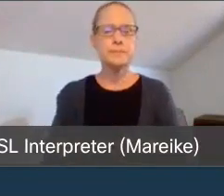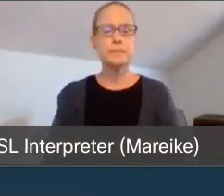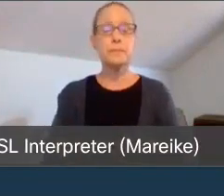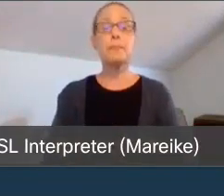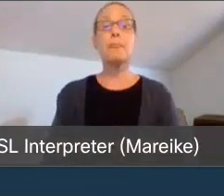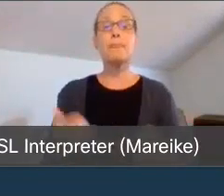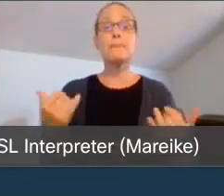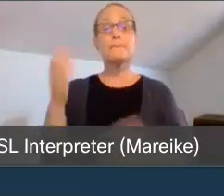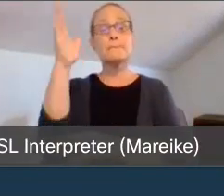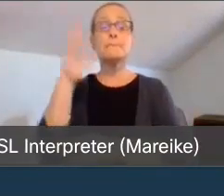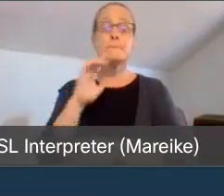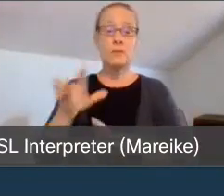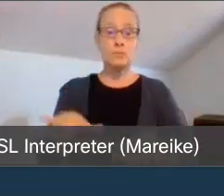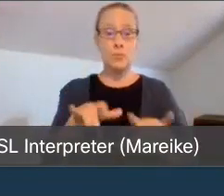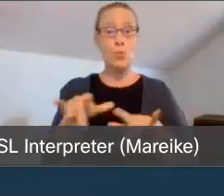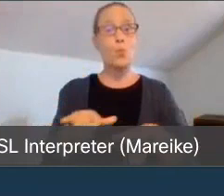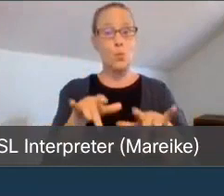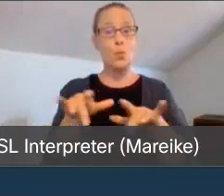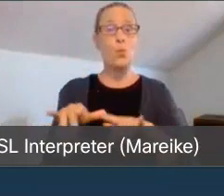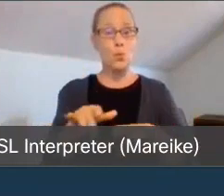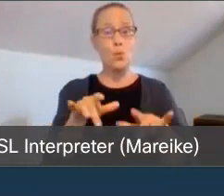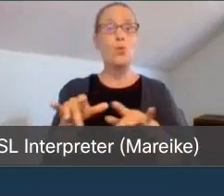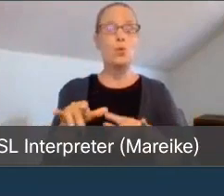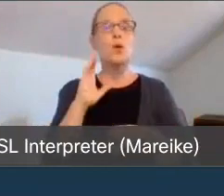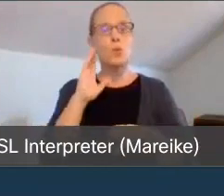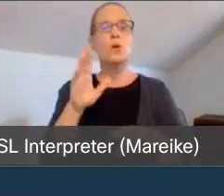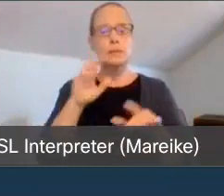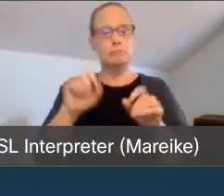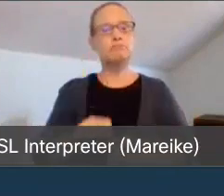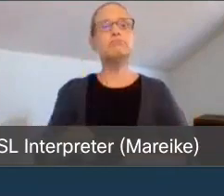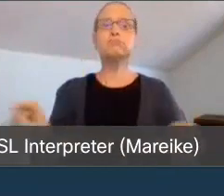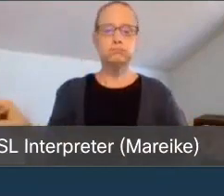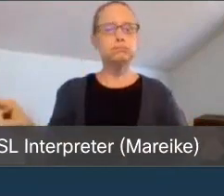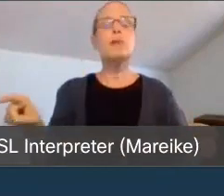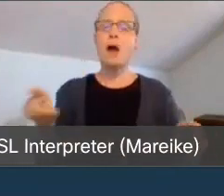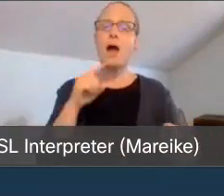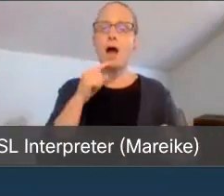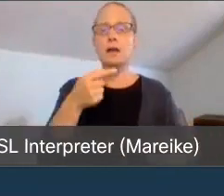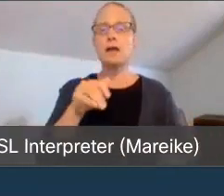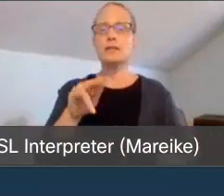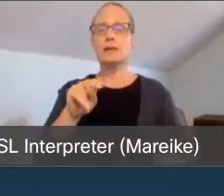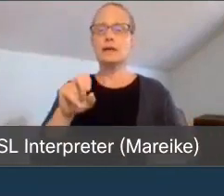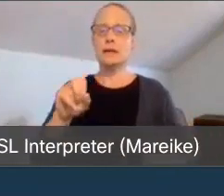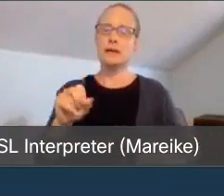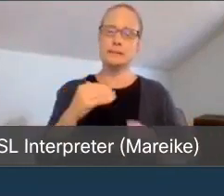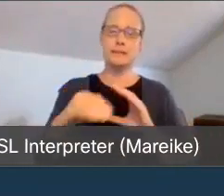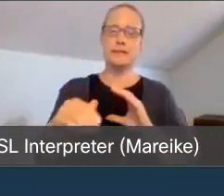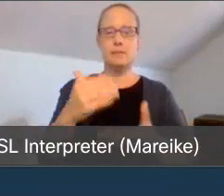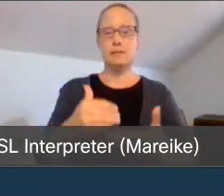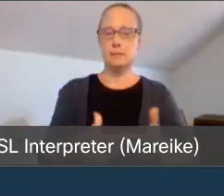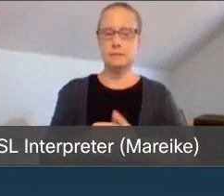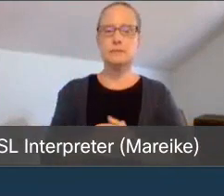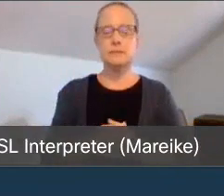This webinar is being recorded and slides will be disseminated via the Gains listserv following this webinar. We will